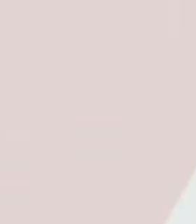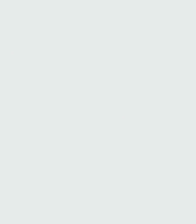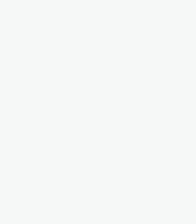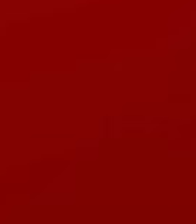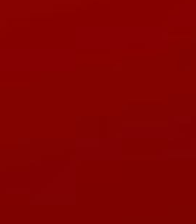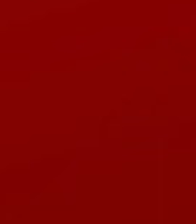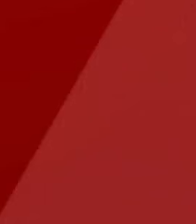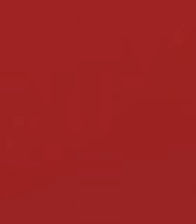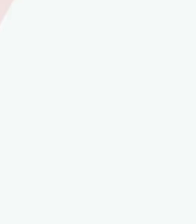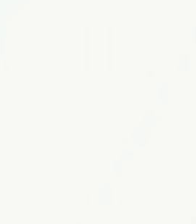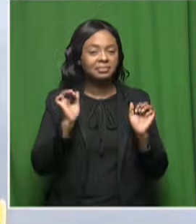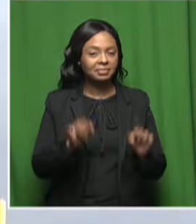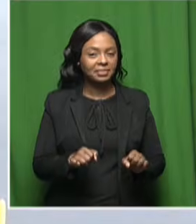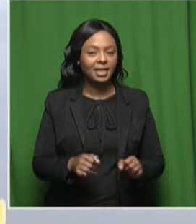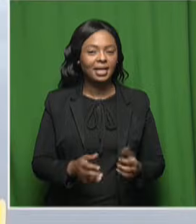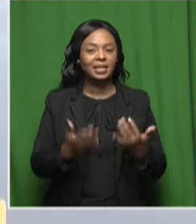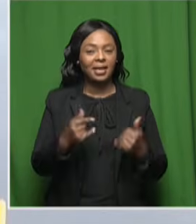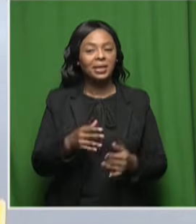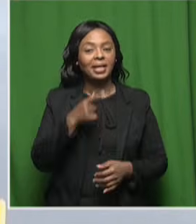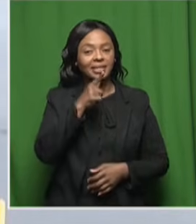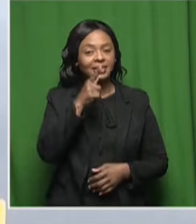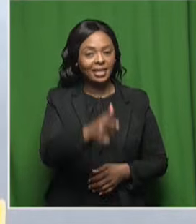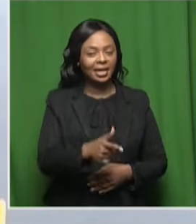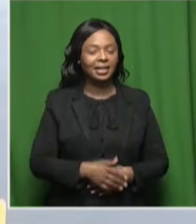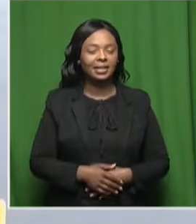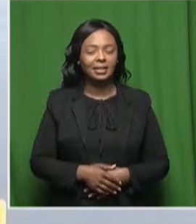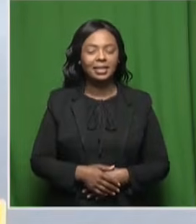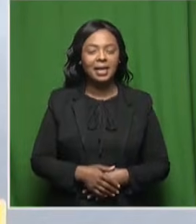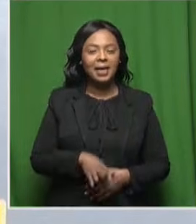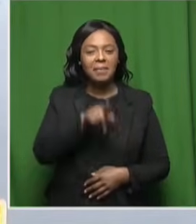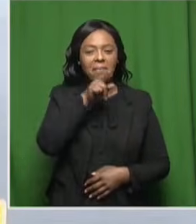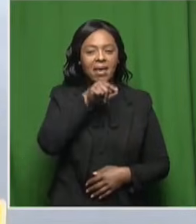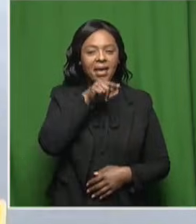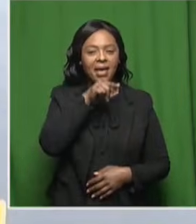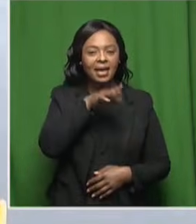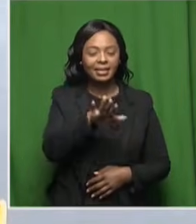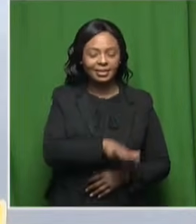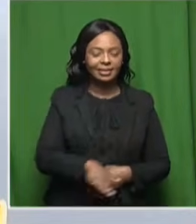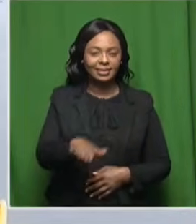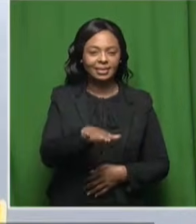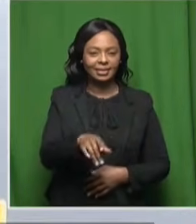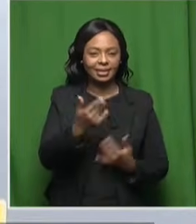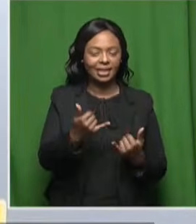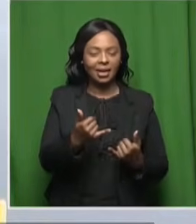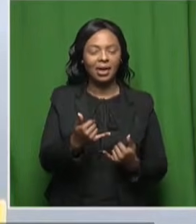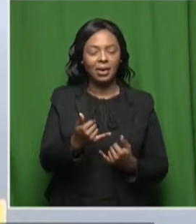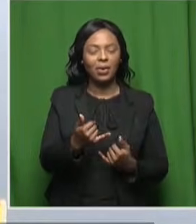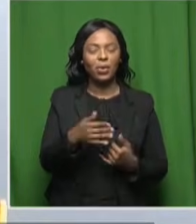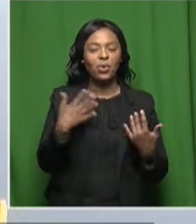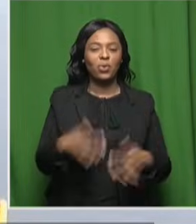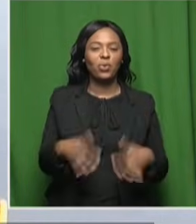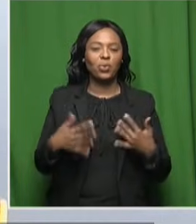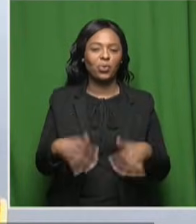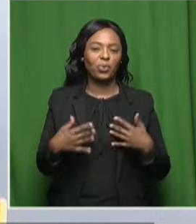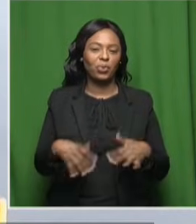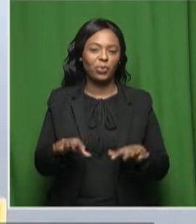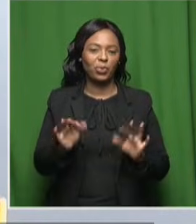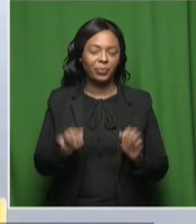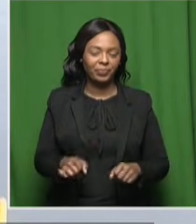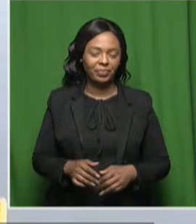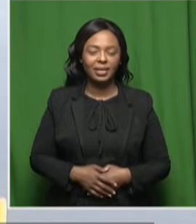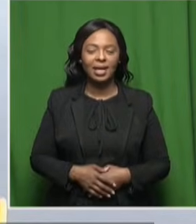Liesl, let me tell you that the various bird species that we've seen on the Berg River here, the estuary, is absolutely amazing. We've